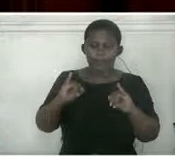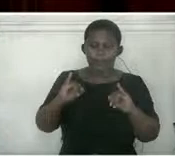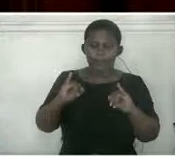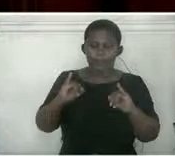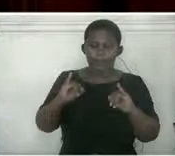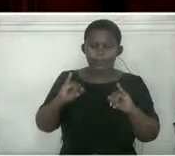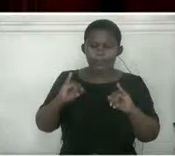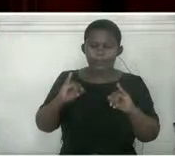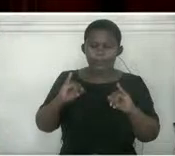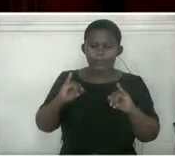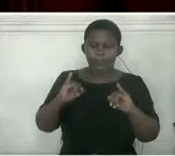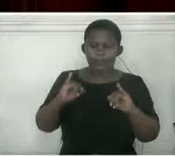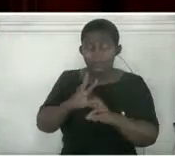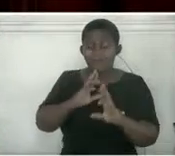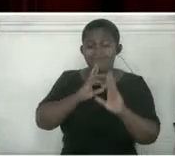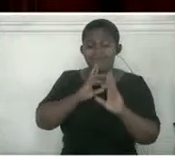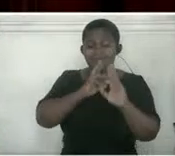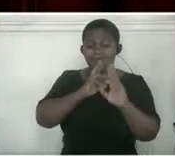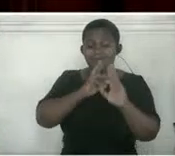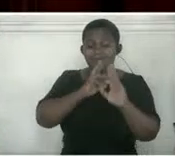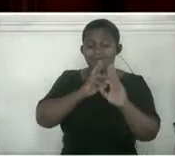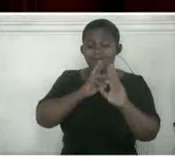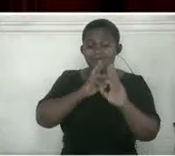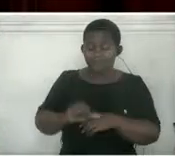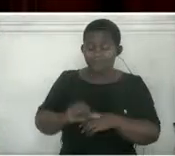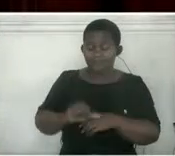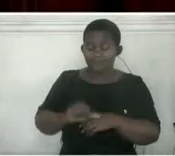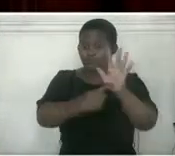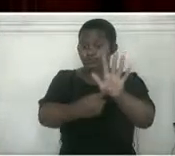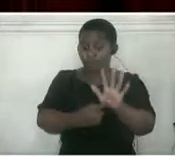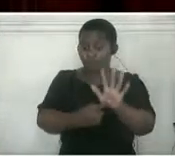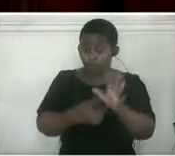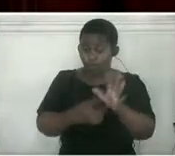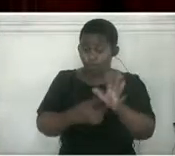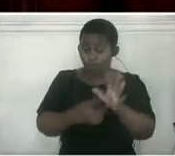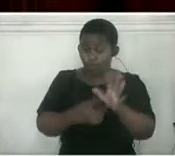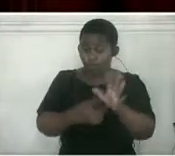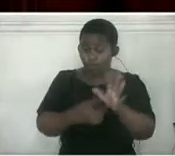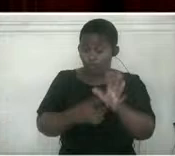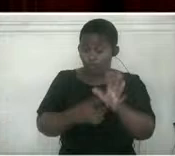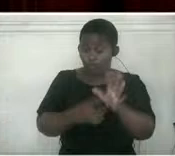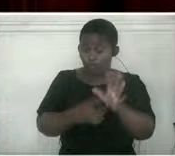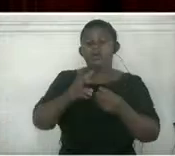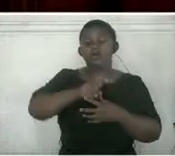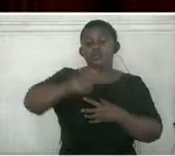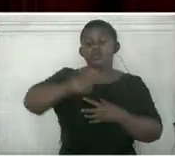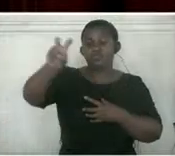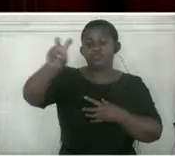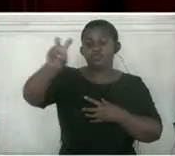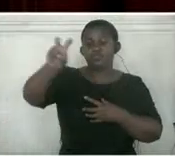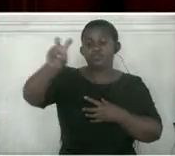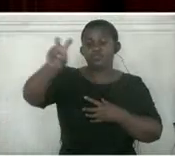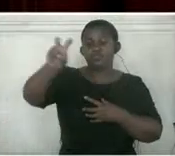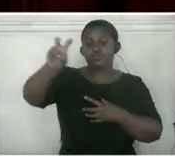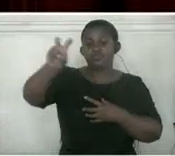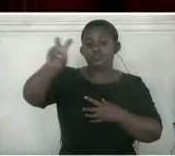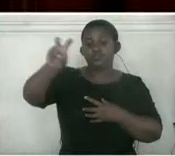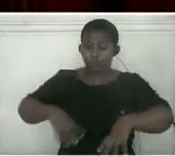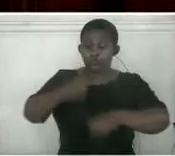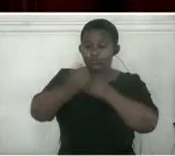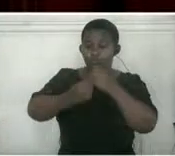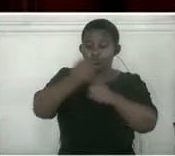report recently released by South African tourism job lost in the year 2020